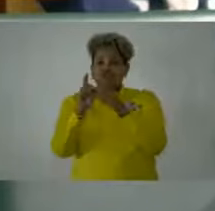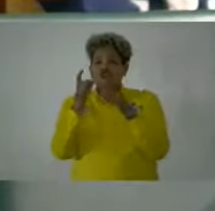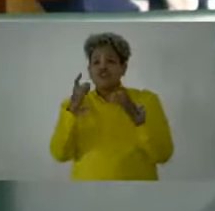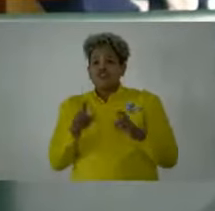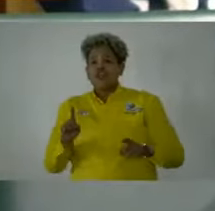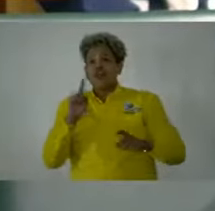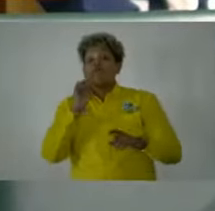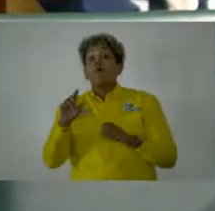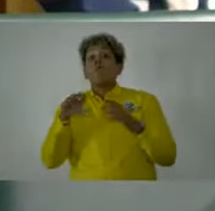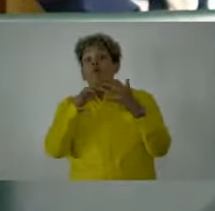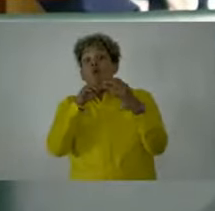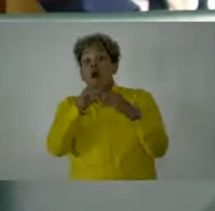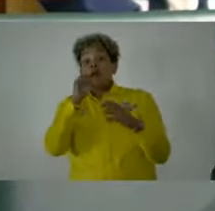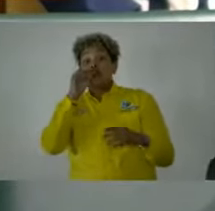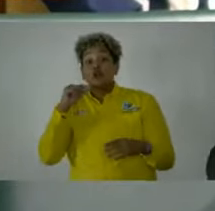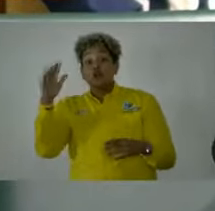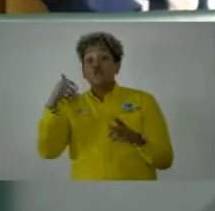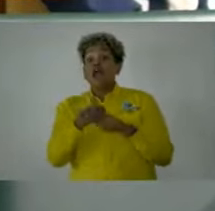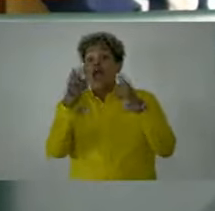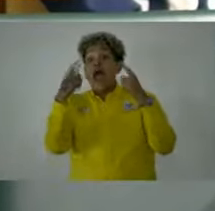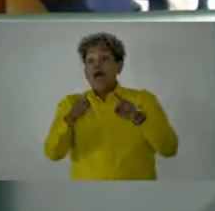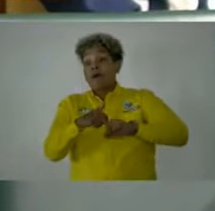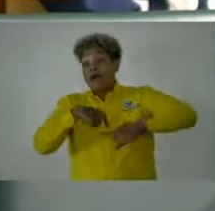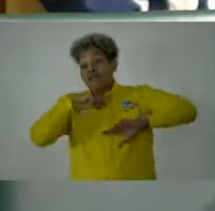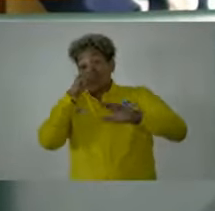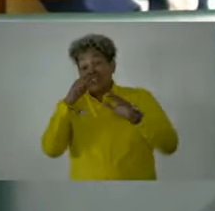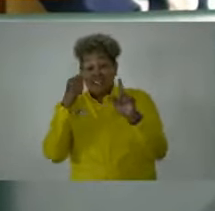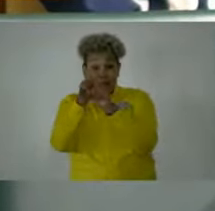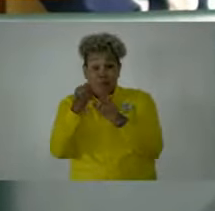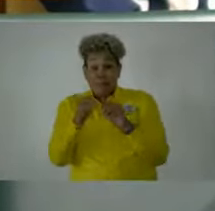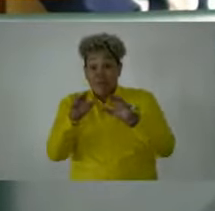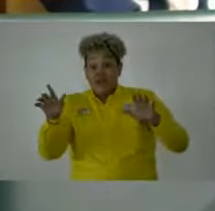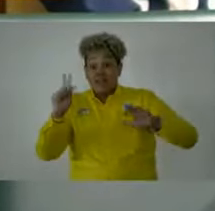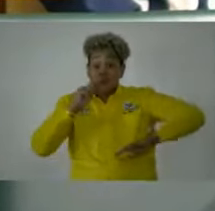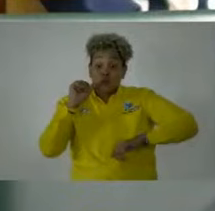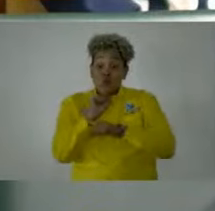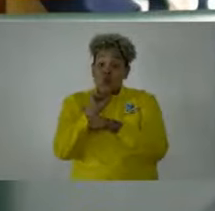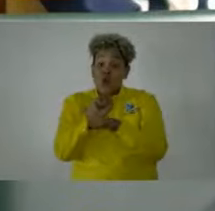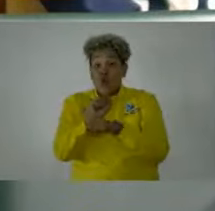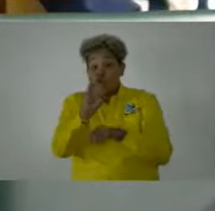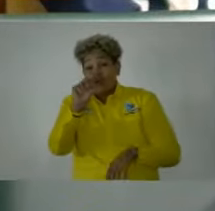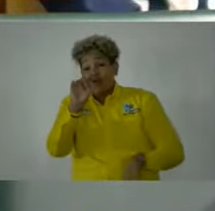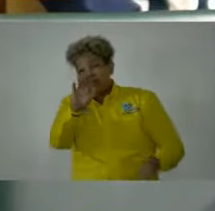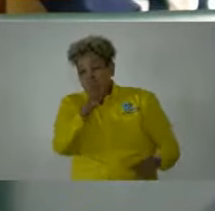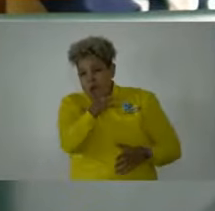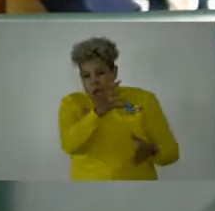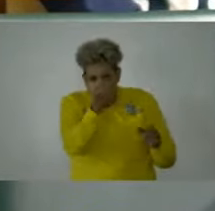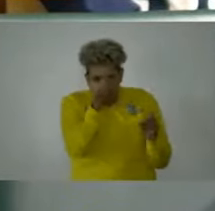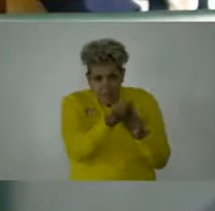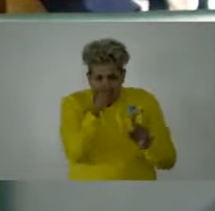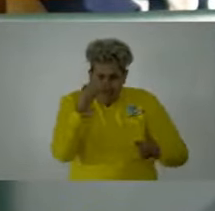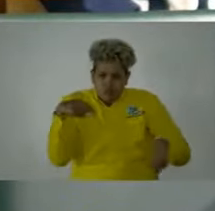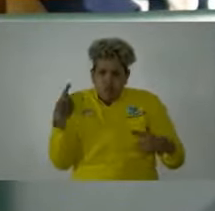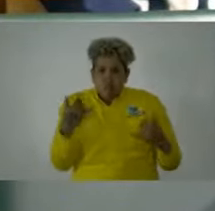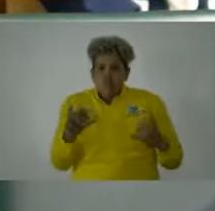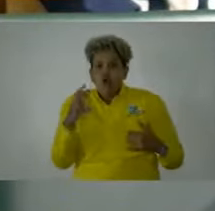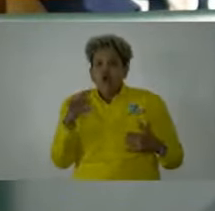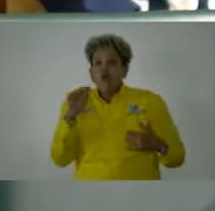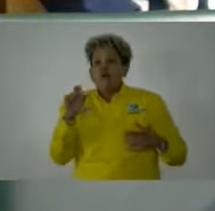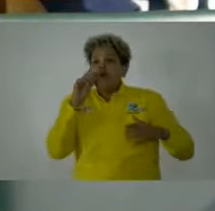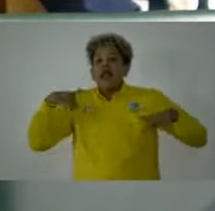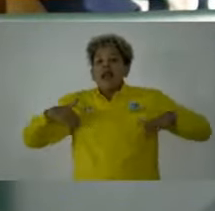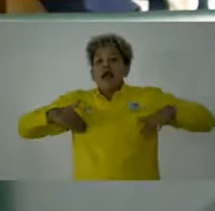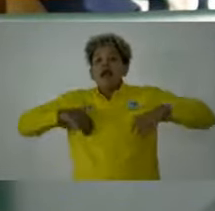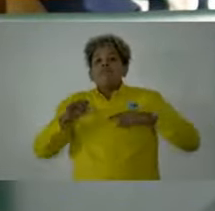in Ukraine and so on, have adversely affected the workings of the WTO. For some time now, the WTO has not